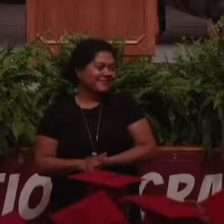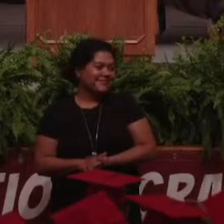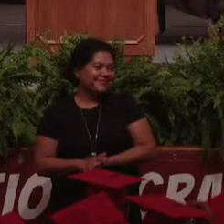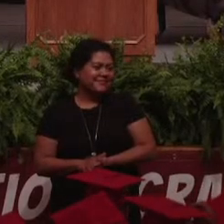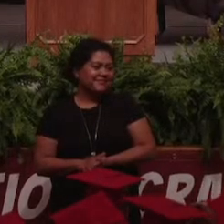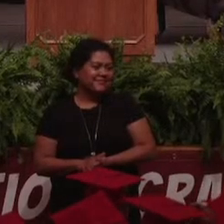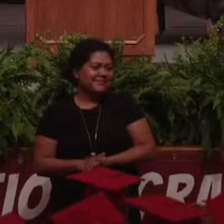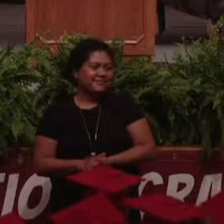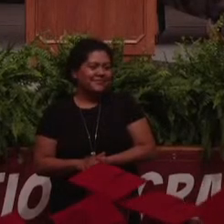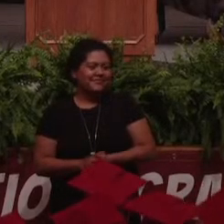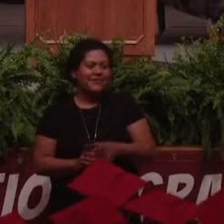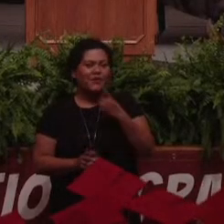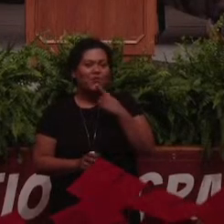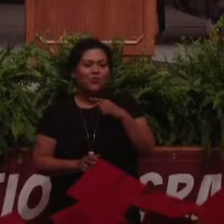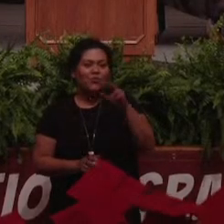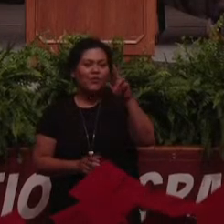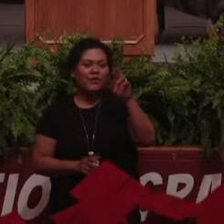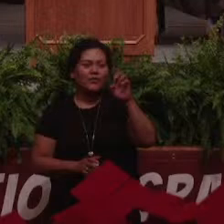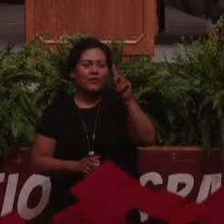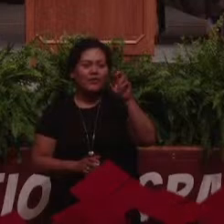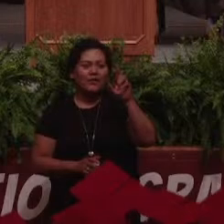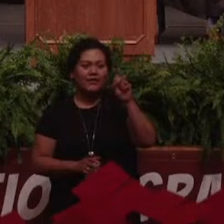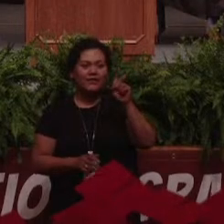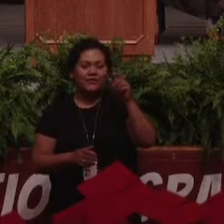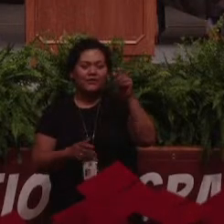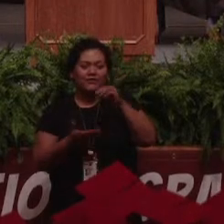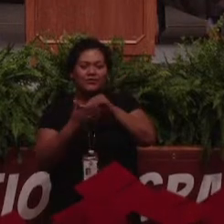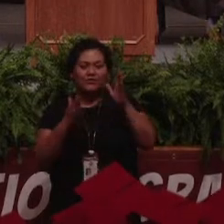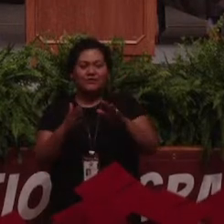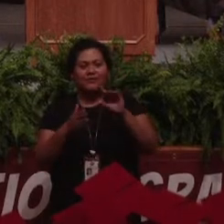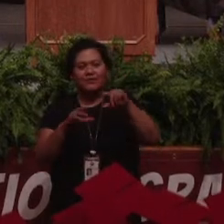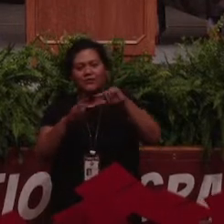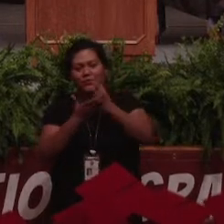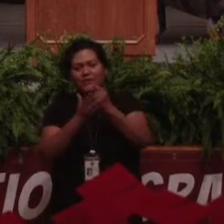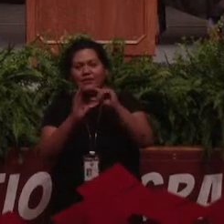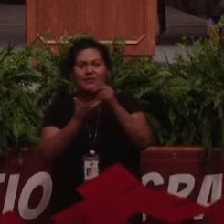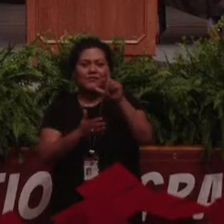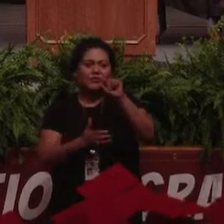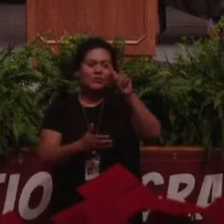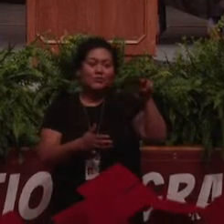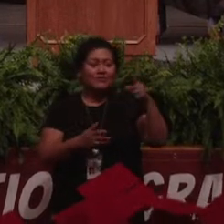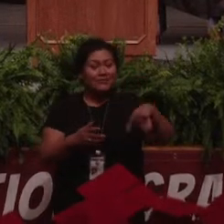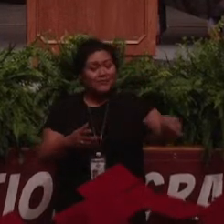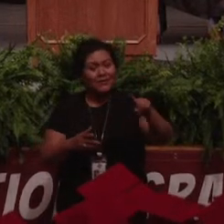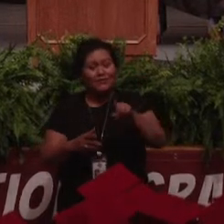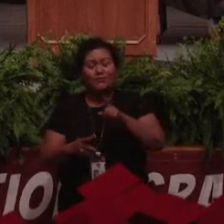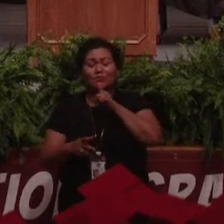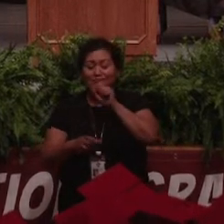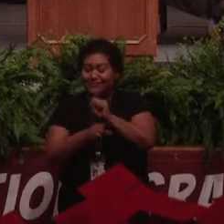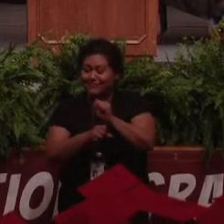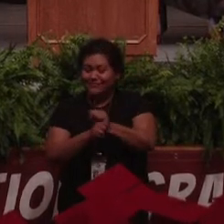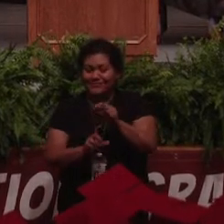Red Raider Scholars, class of 2022, you are indeed special.